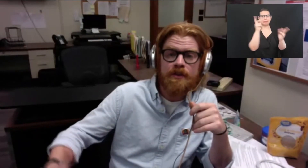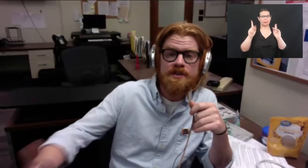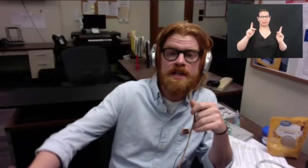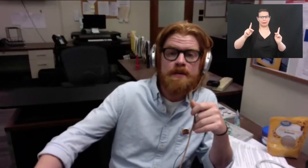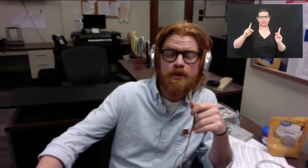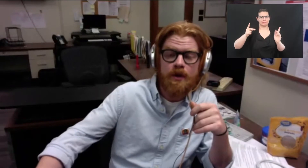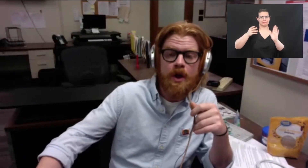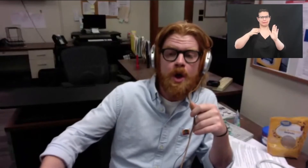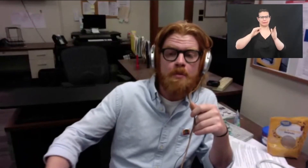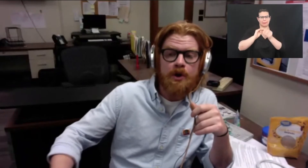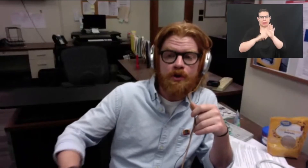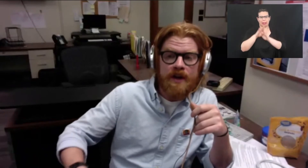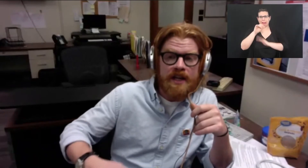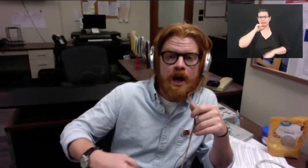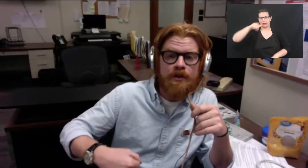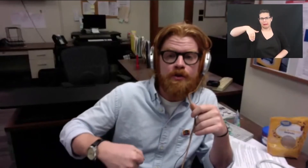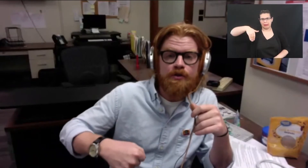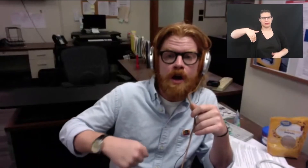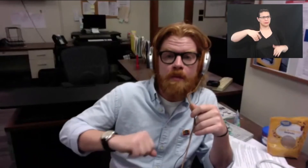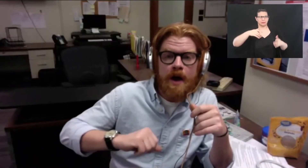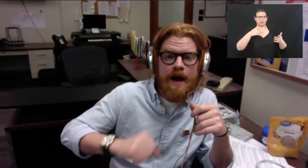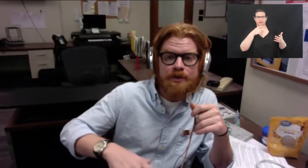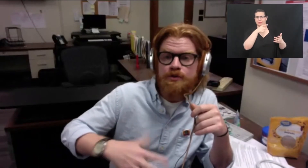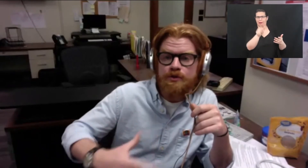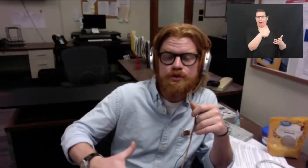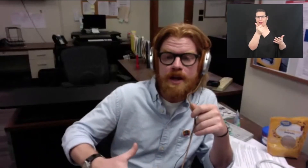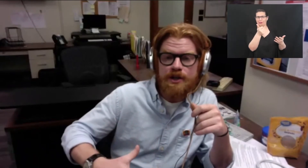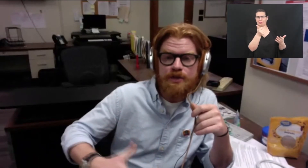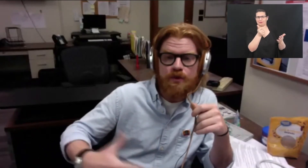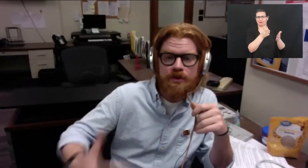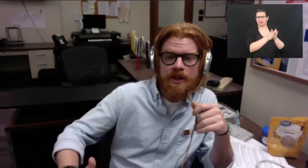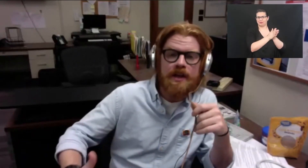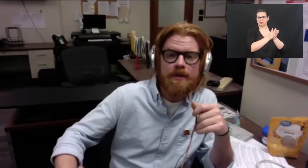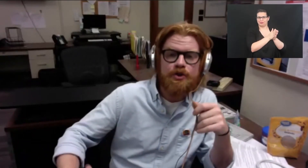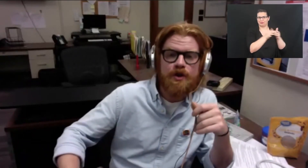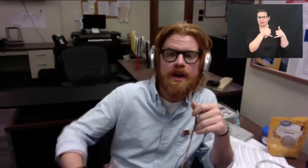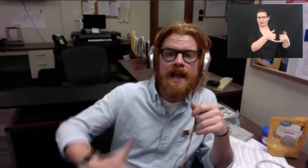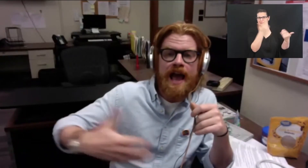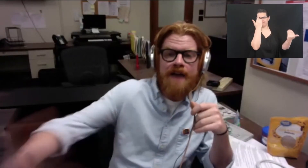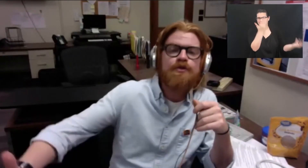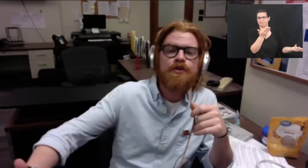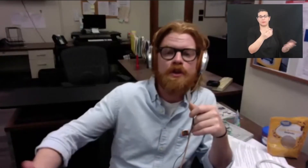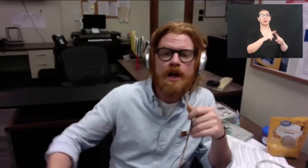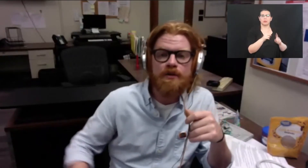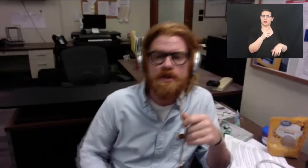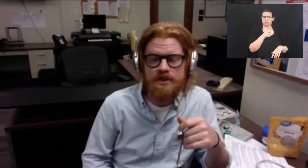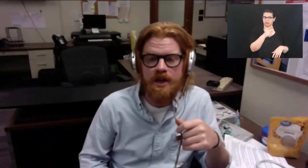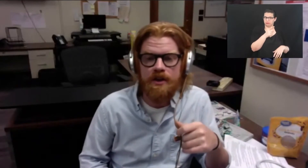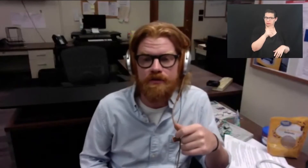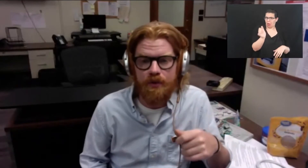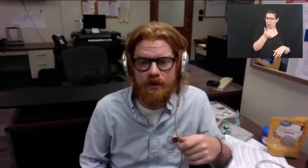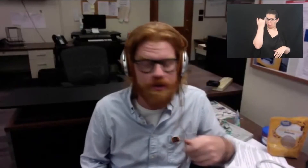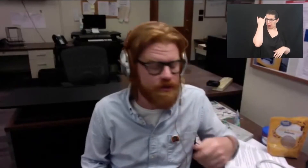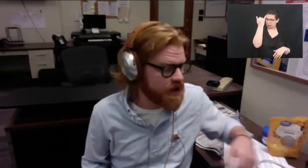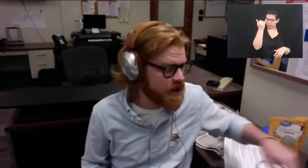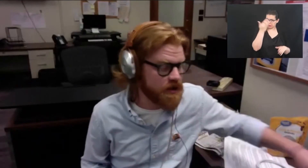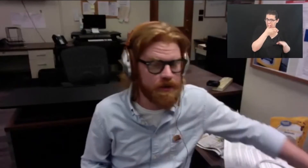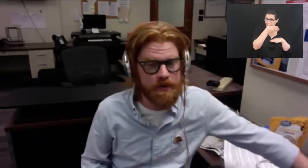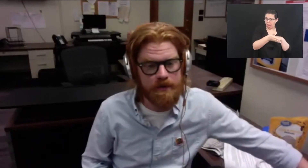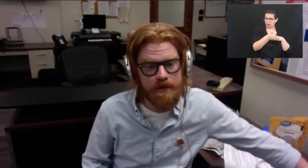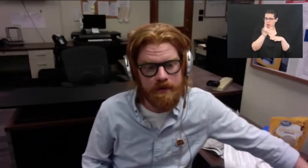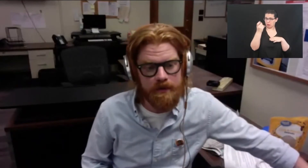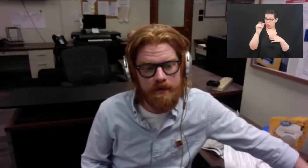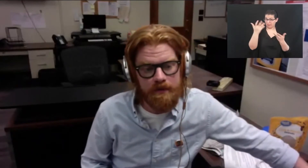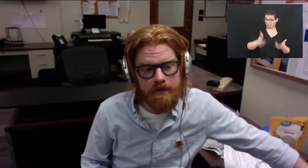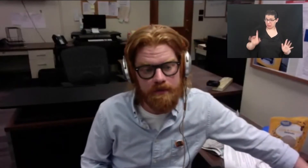left on the table. But are there any other options or strategies we're thinking about trying after the lottery is done on the 4th? Thank you.